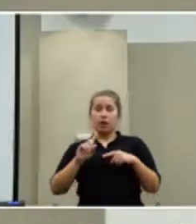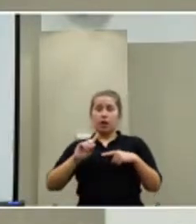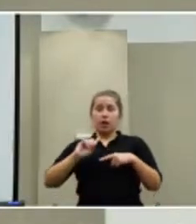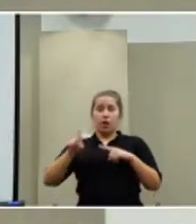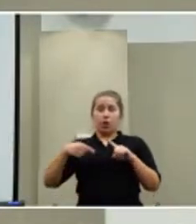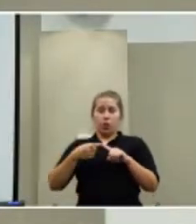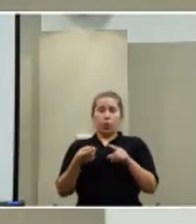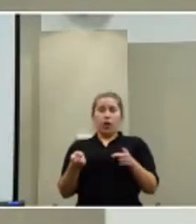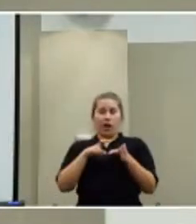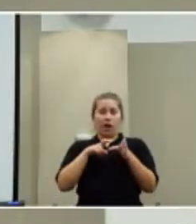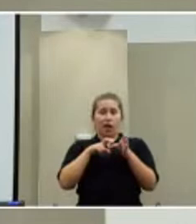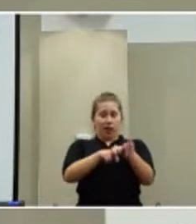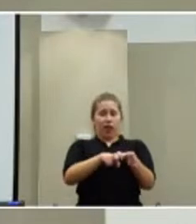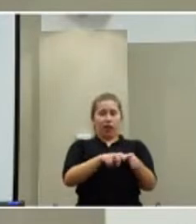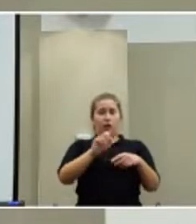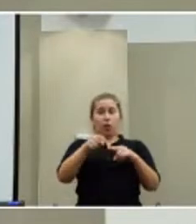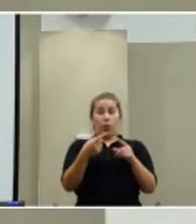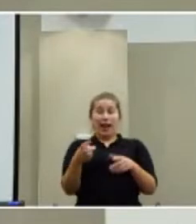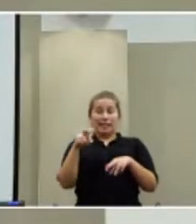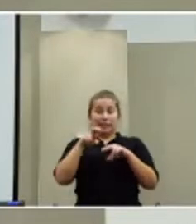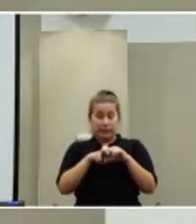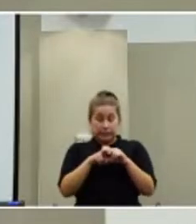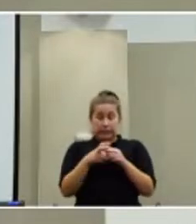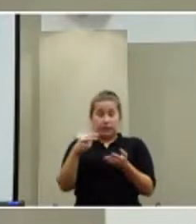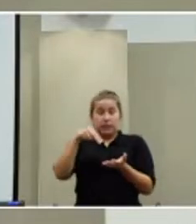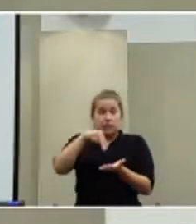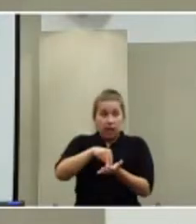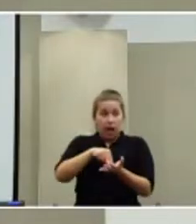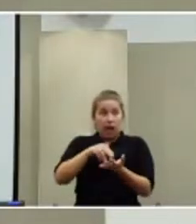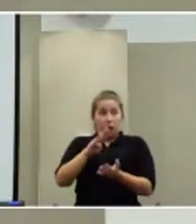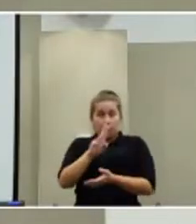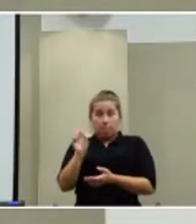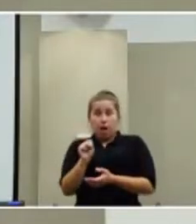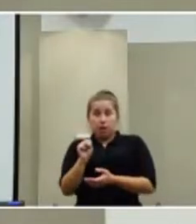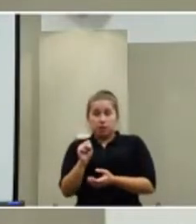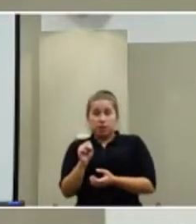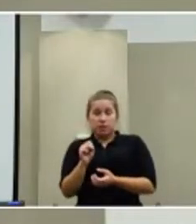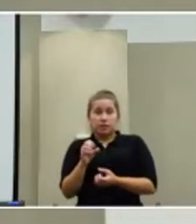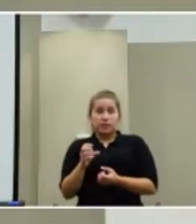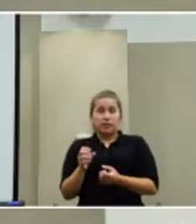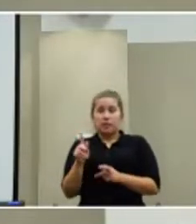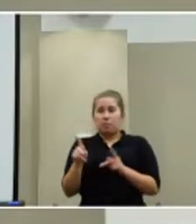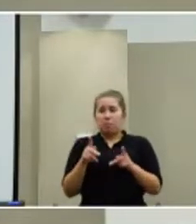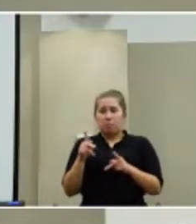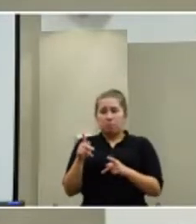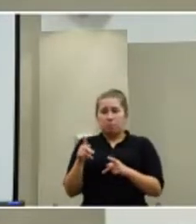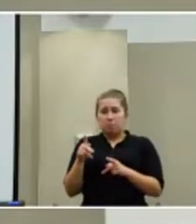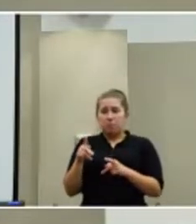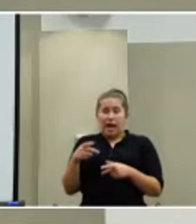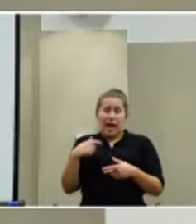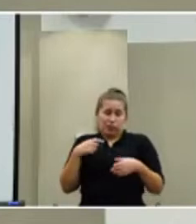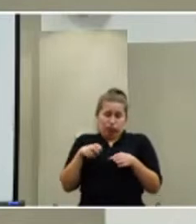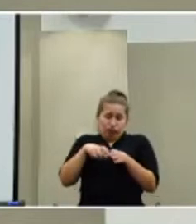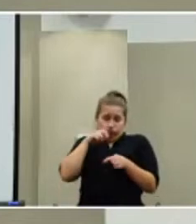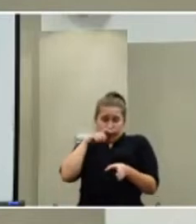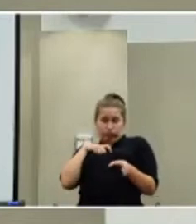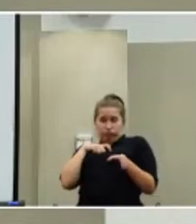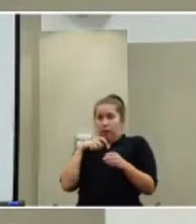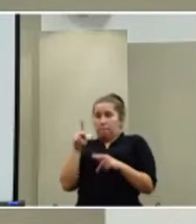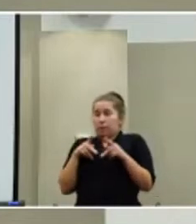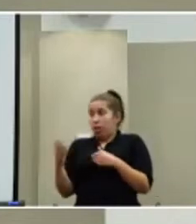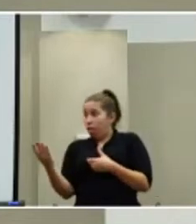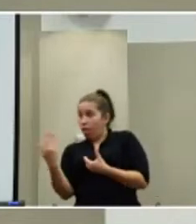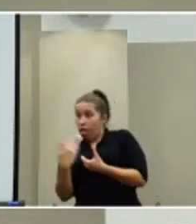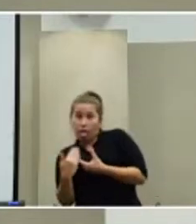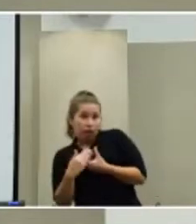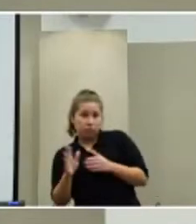When I sit or stand on the bus, I just mind my own business. People don't bother me, I don't bother them. But sometimes I don't